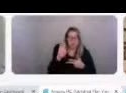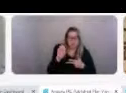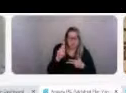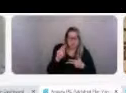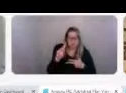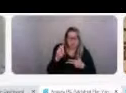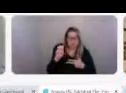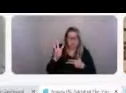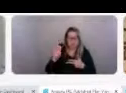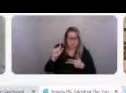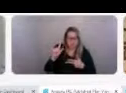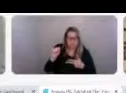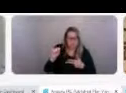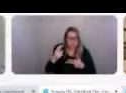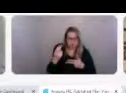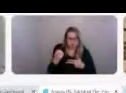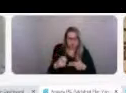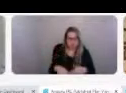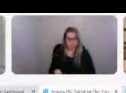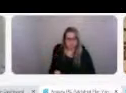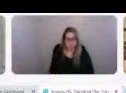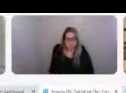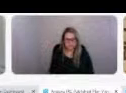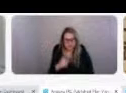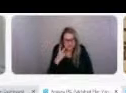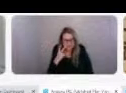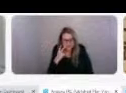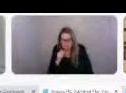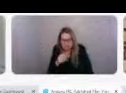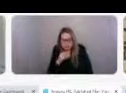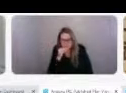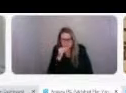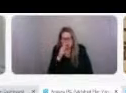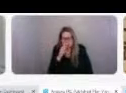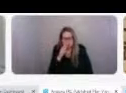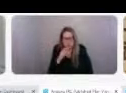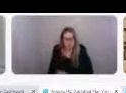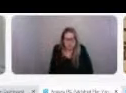wolfe nadil we see you but you're not unmuted